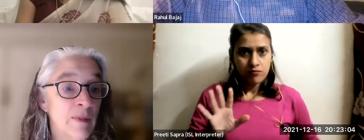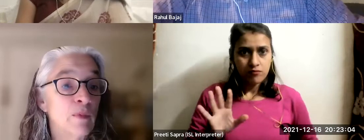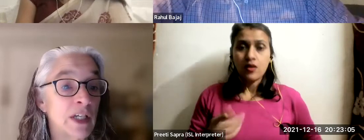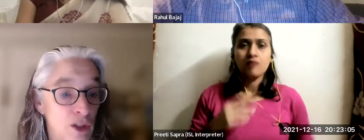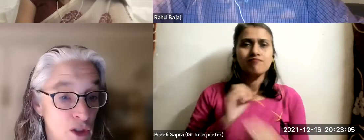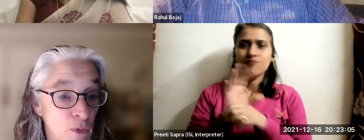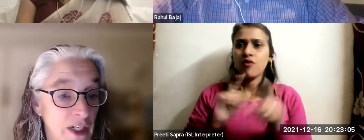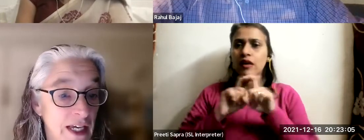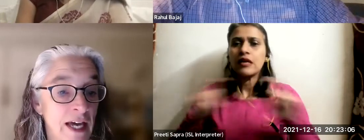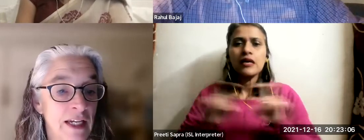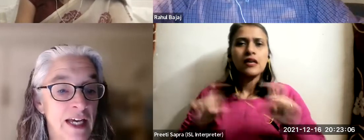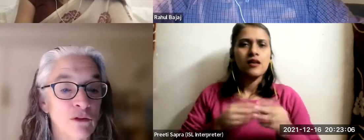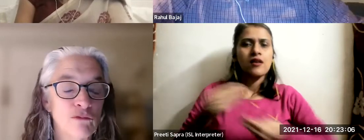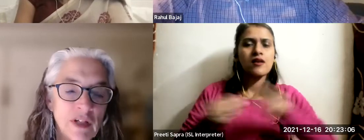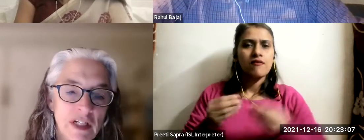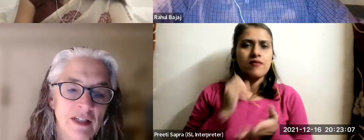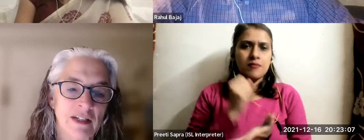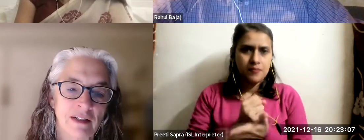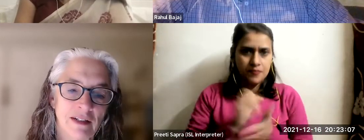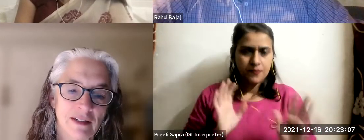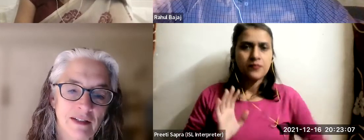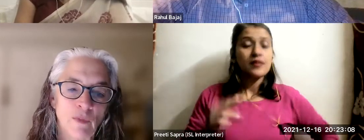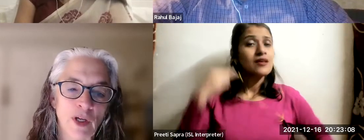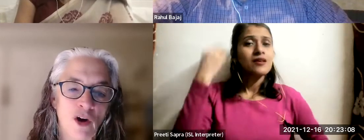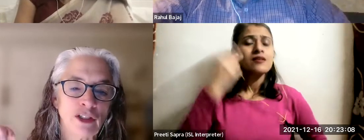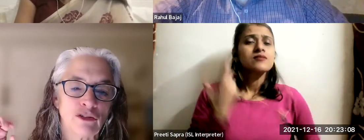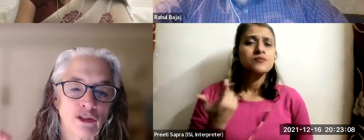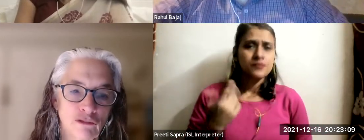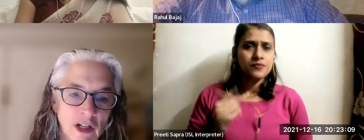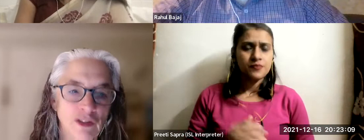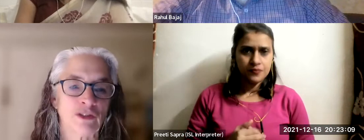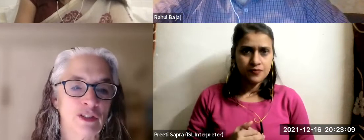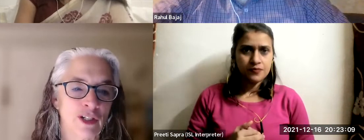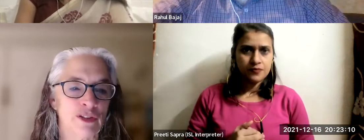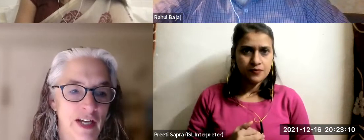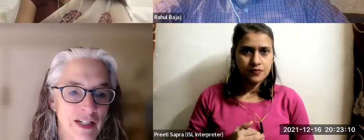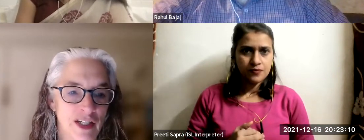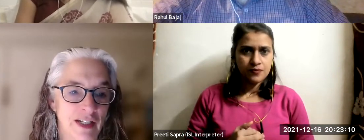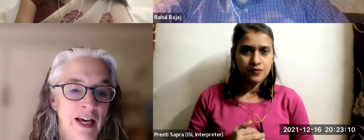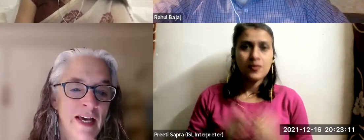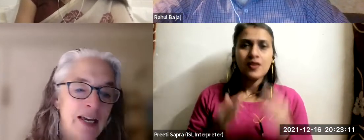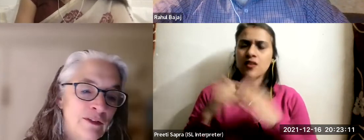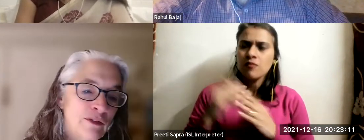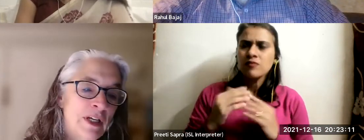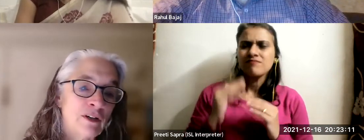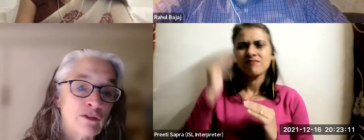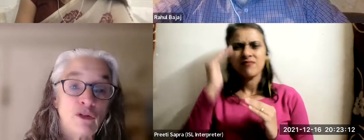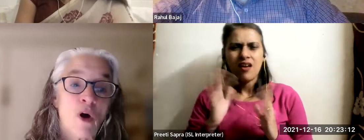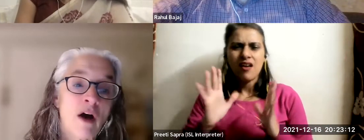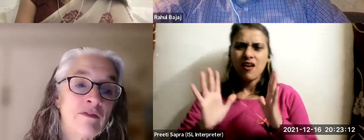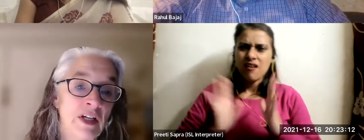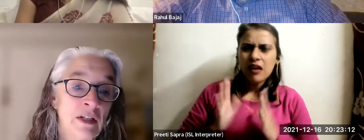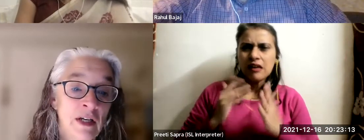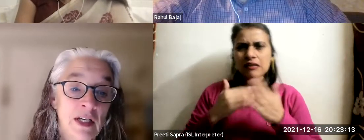and maybe Right. we can do it again. And the reason that we called it structured negotiation is because